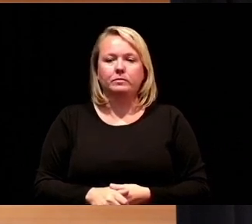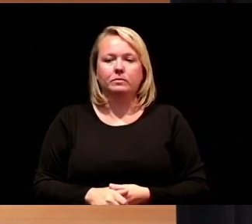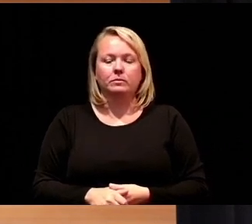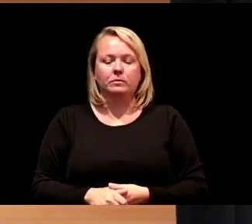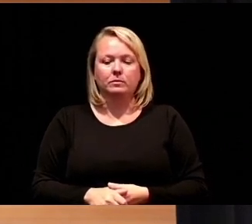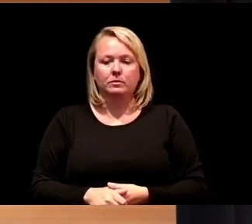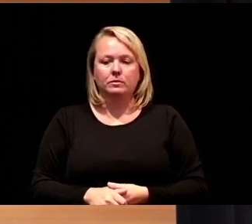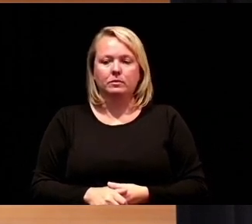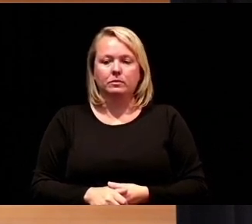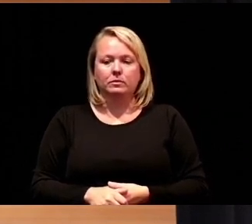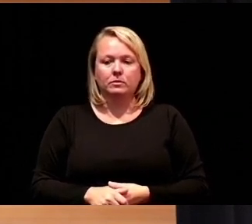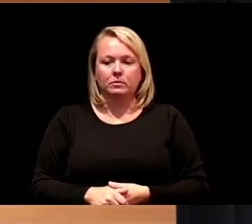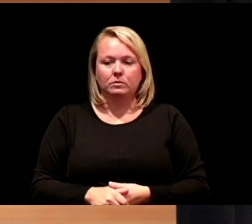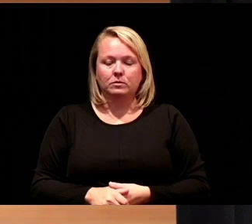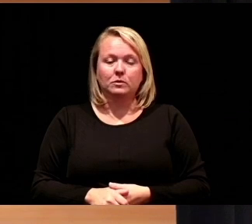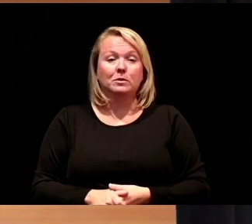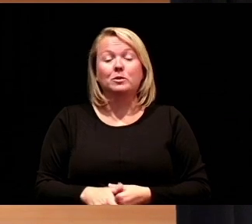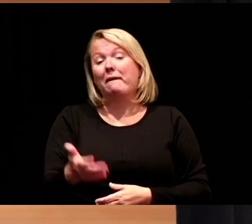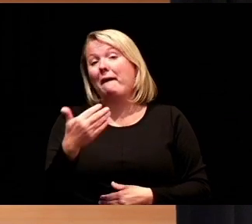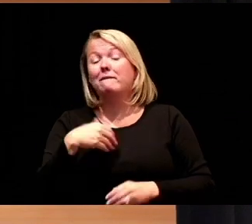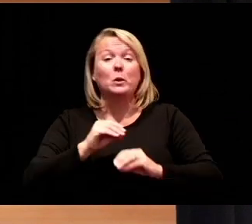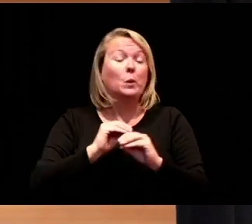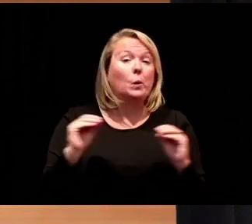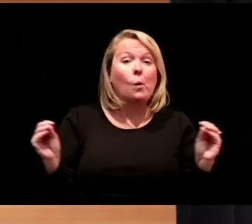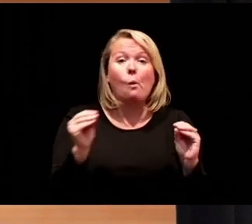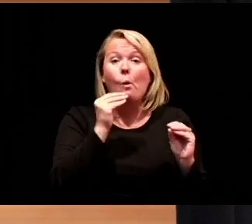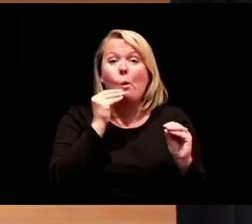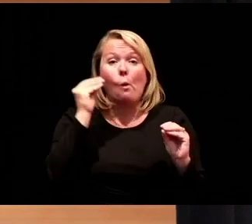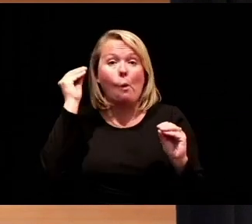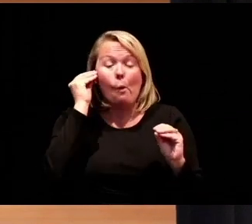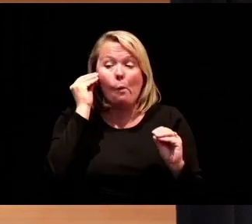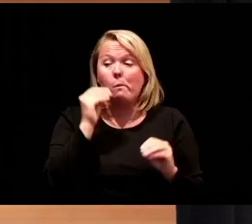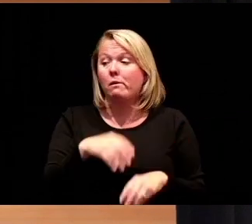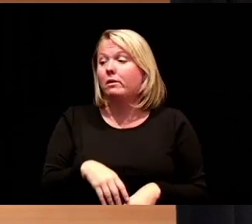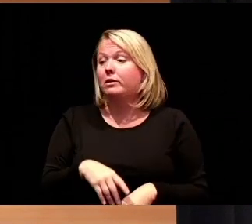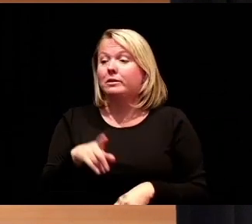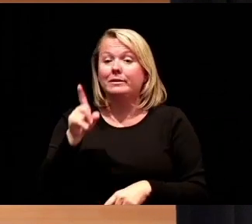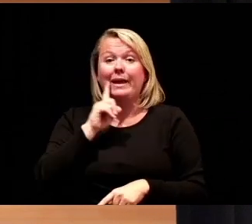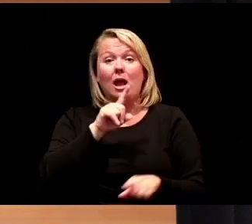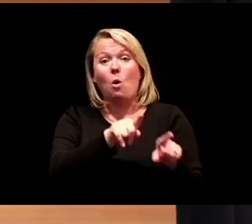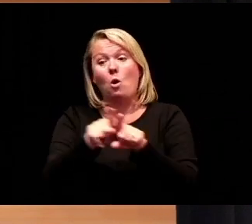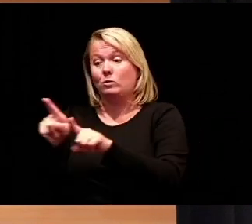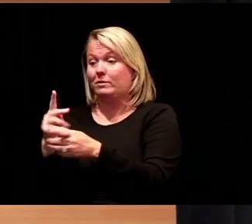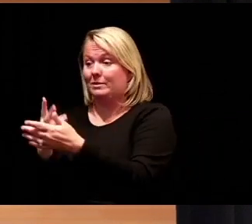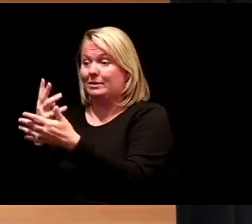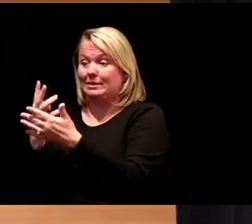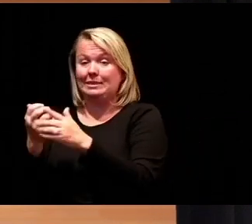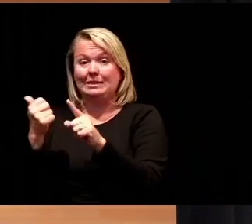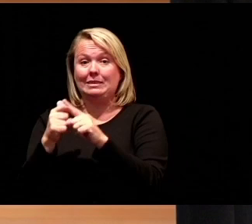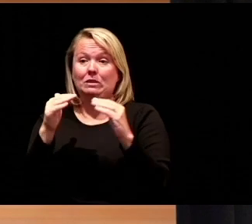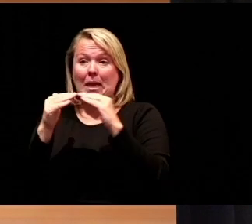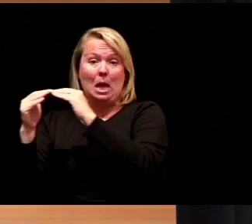more difficult or illegal to be homeless or be engaged in activities that are typically associated with being homeless, such